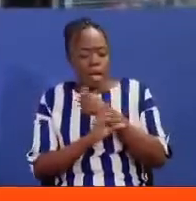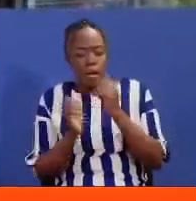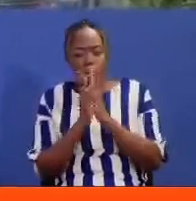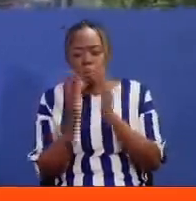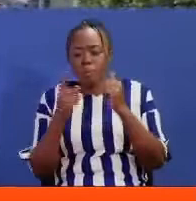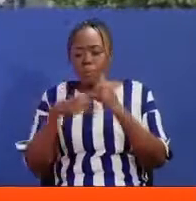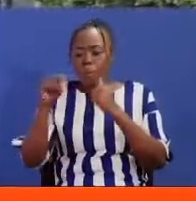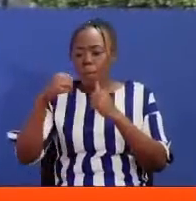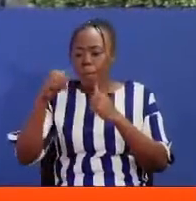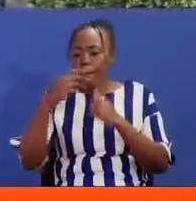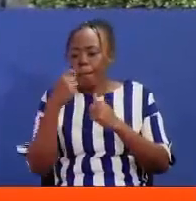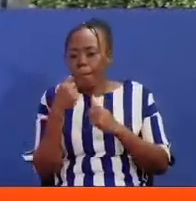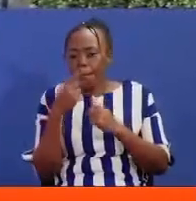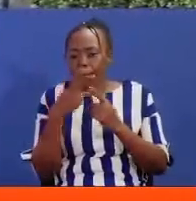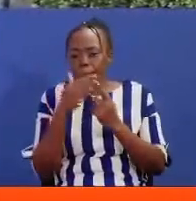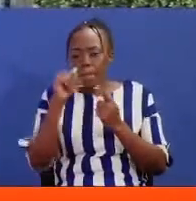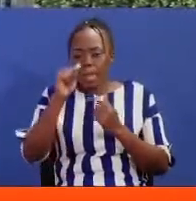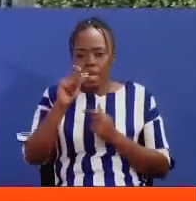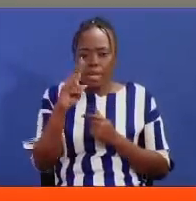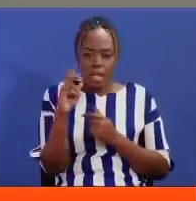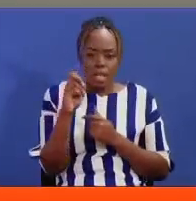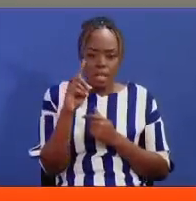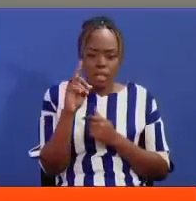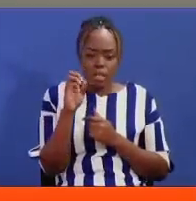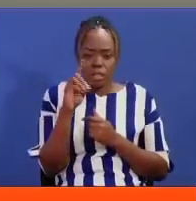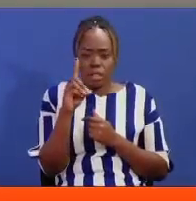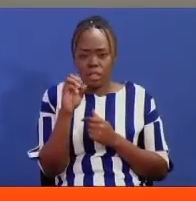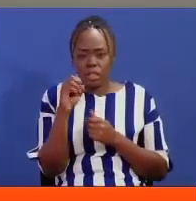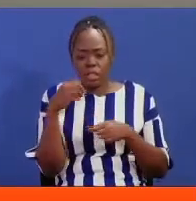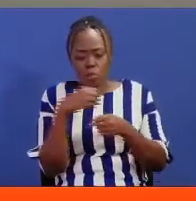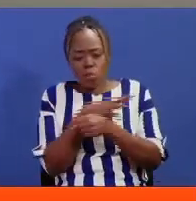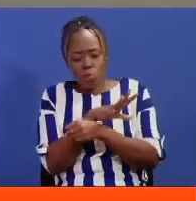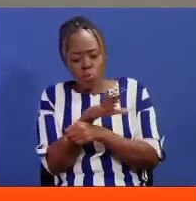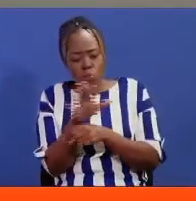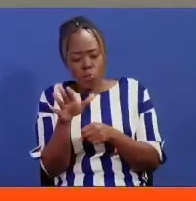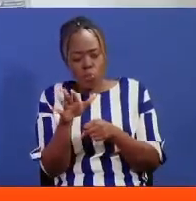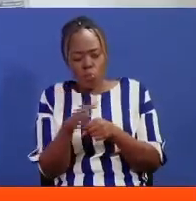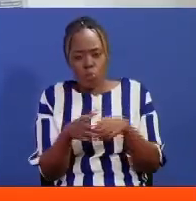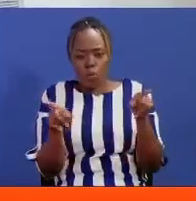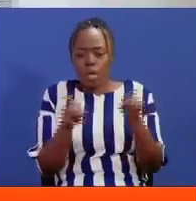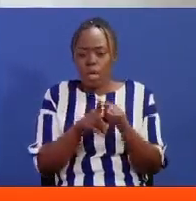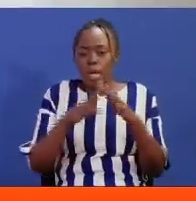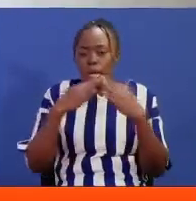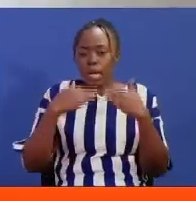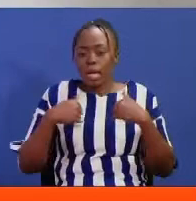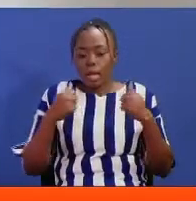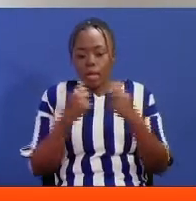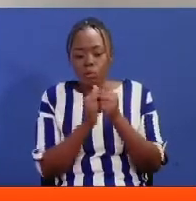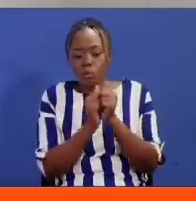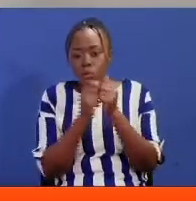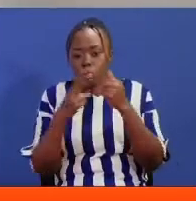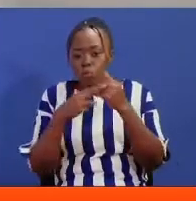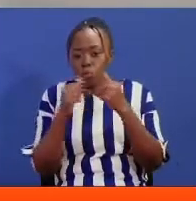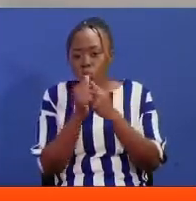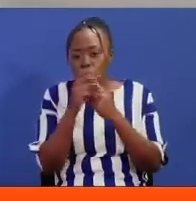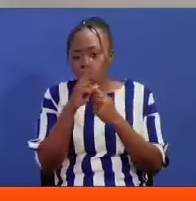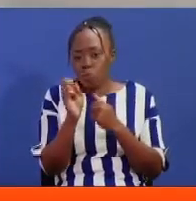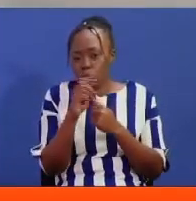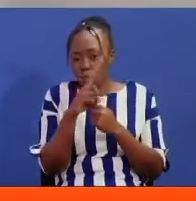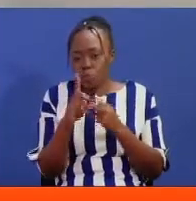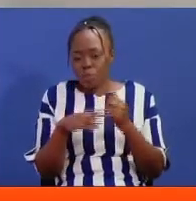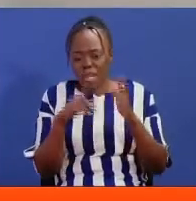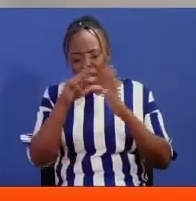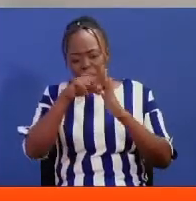doses of the AstraZeneca COVID-19 vaccine. As of 11th of July 2021, less